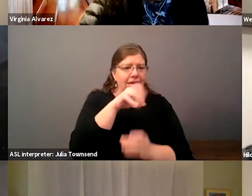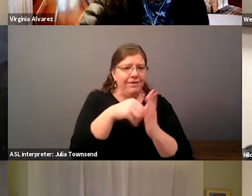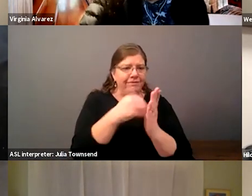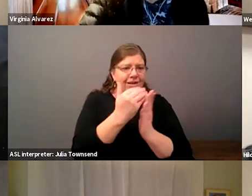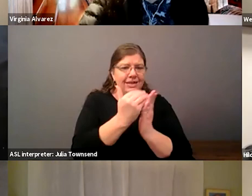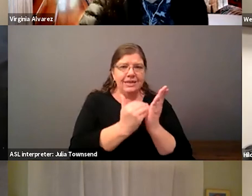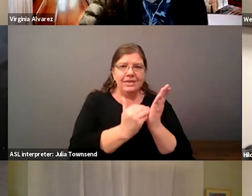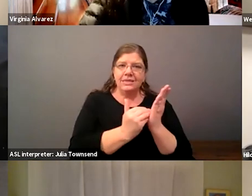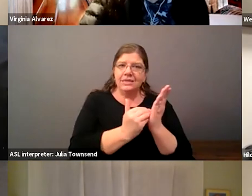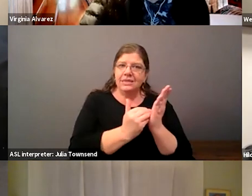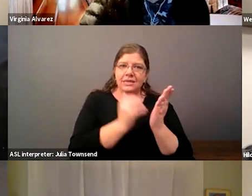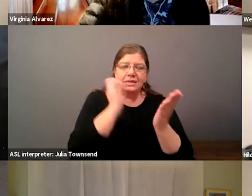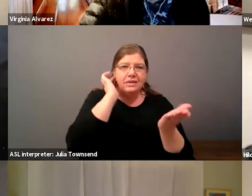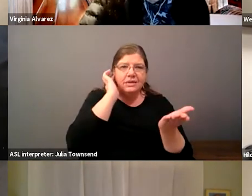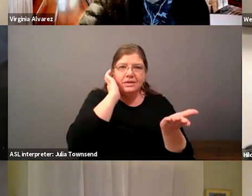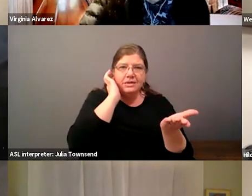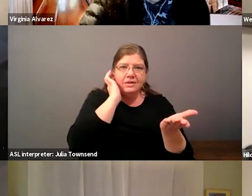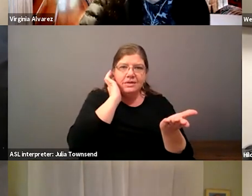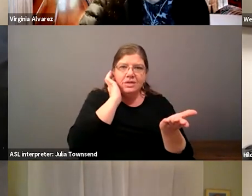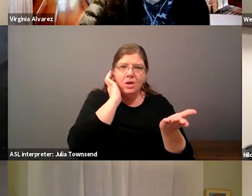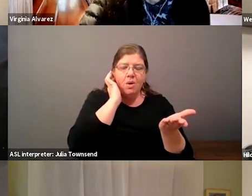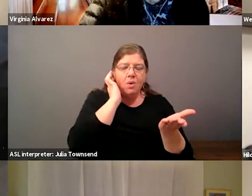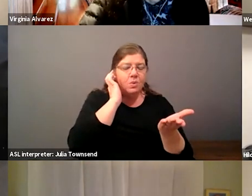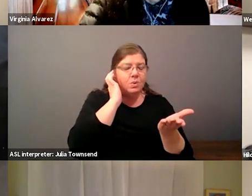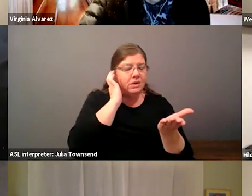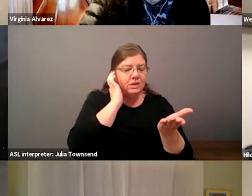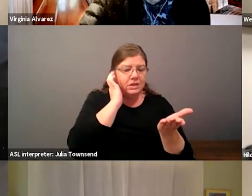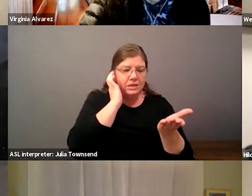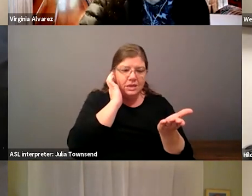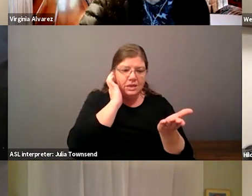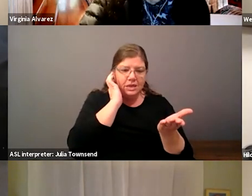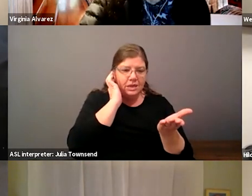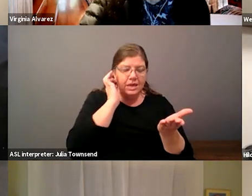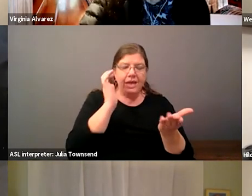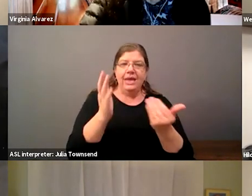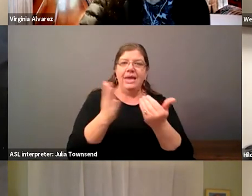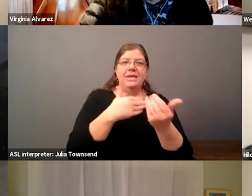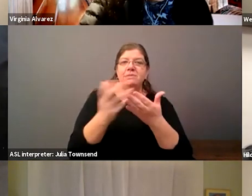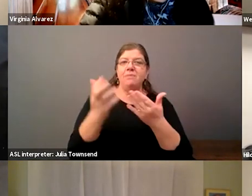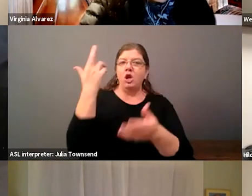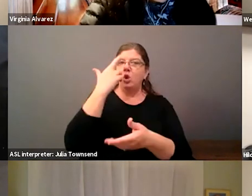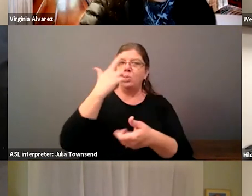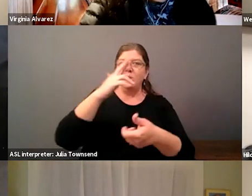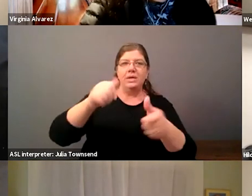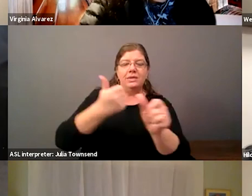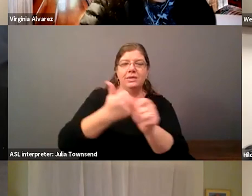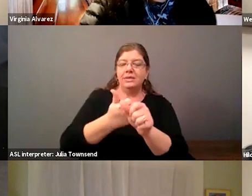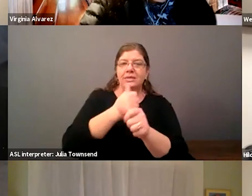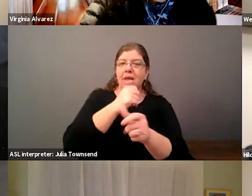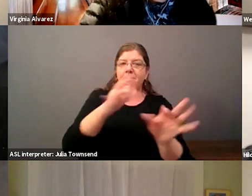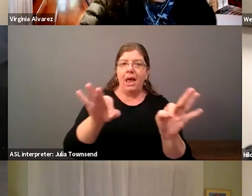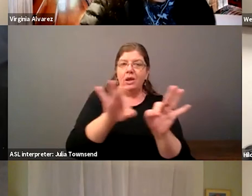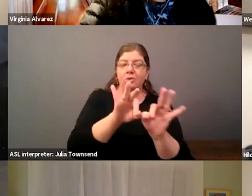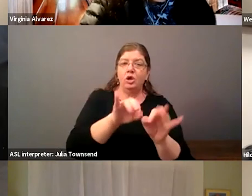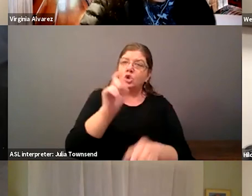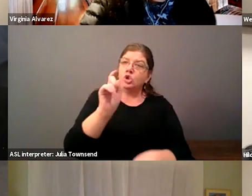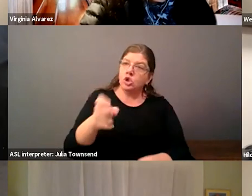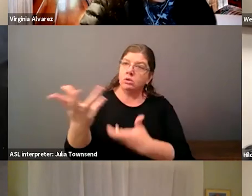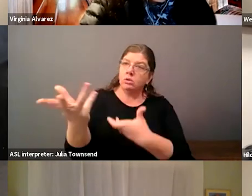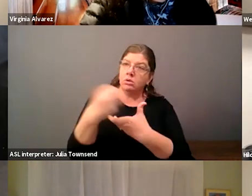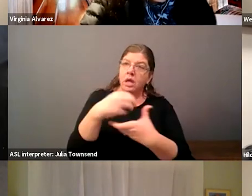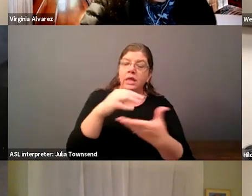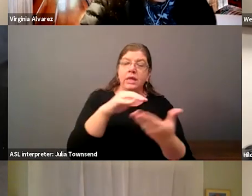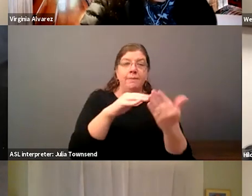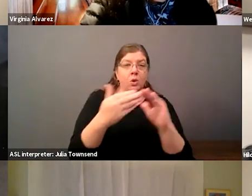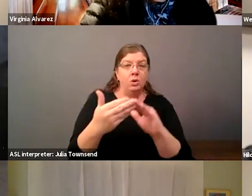blanking out here so you know it doesn't matter why not but it should be because